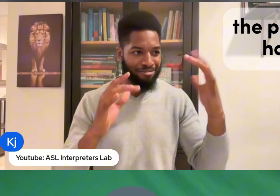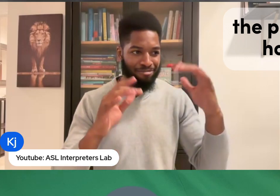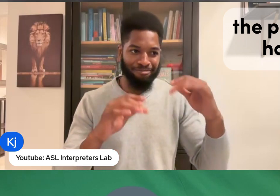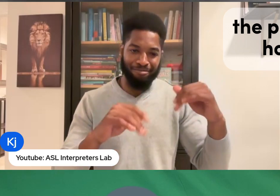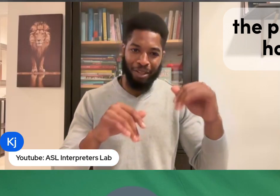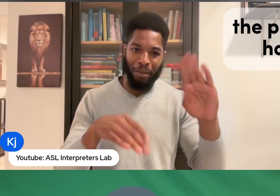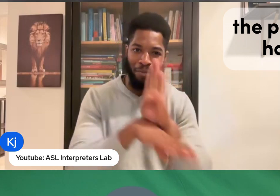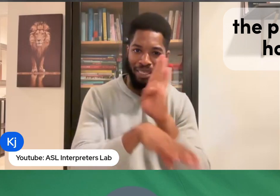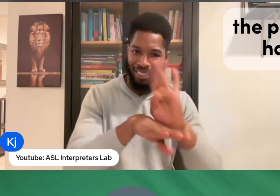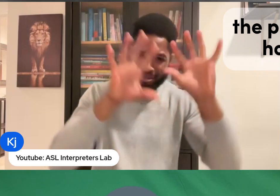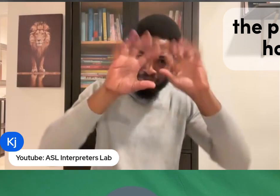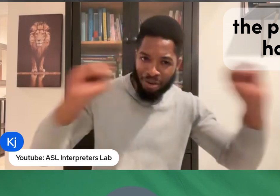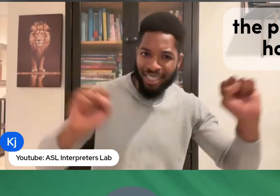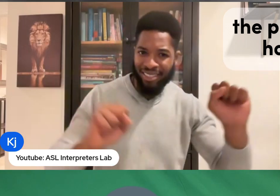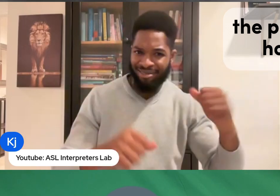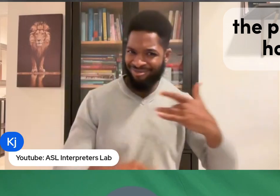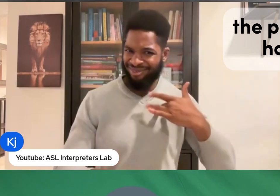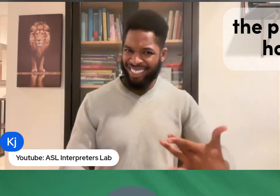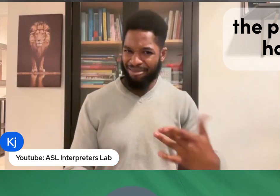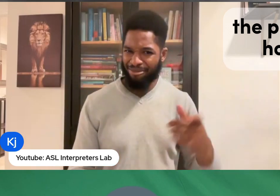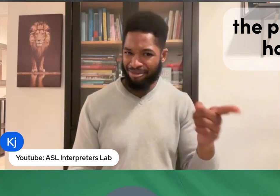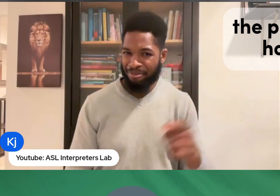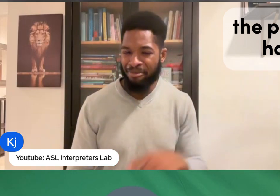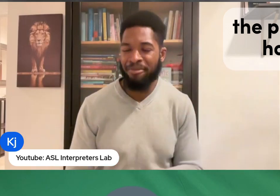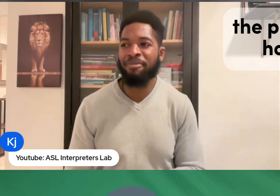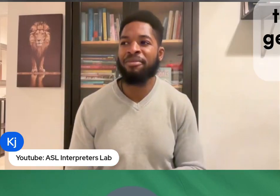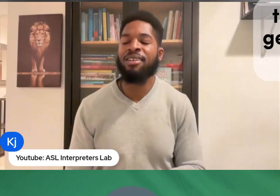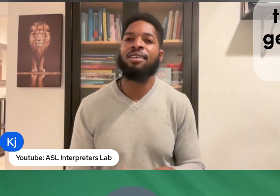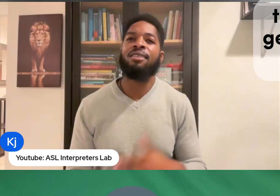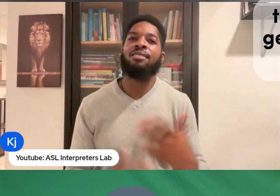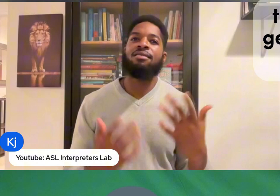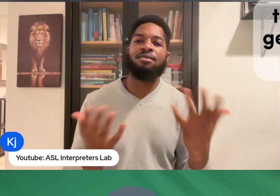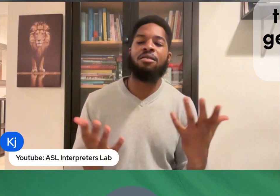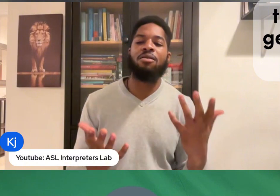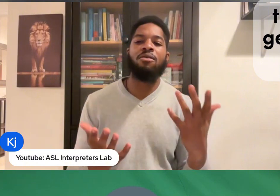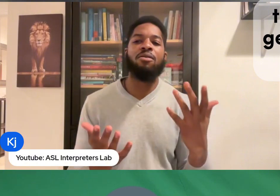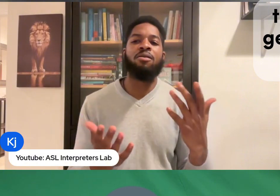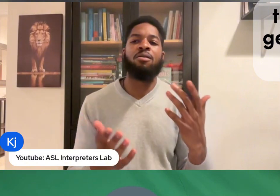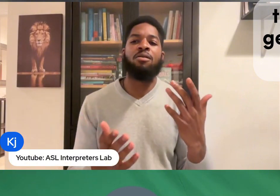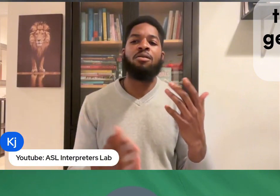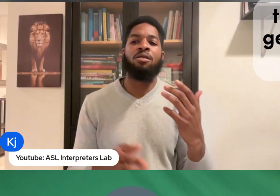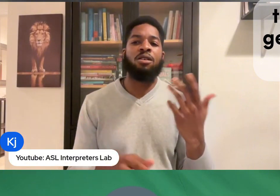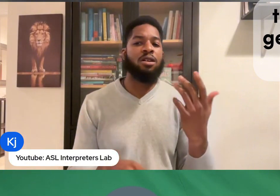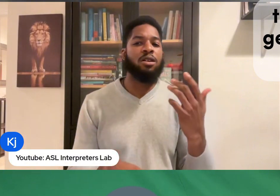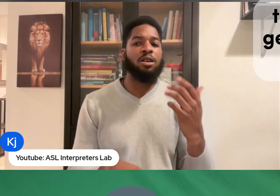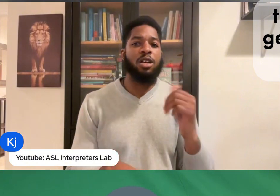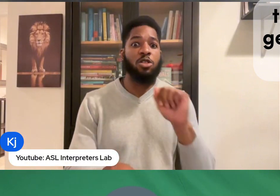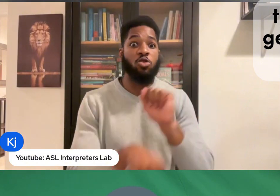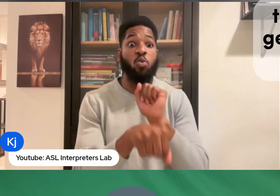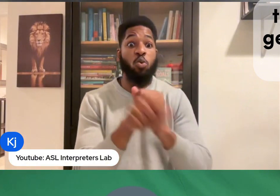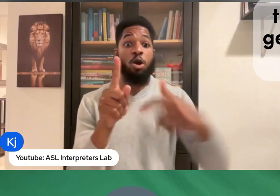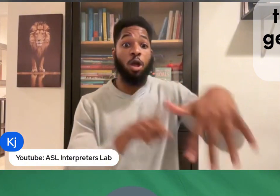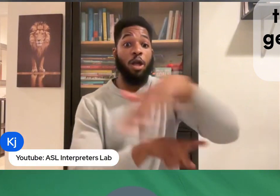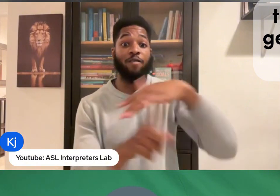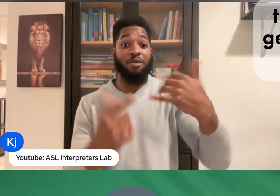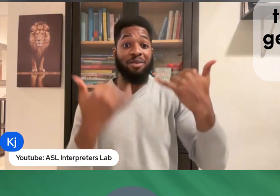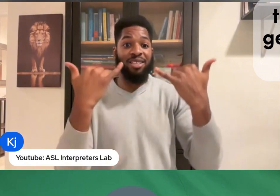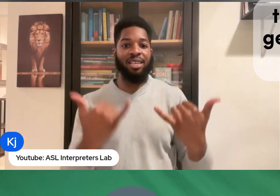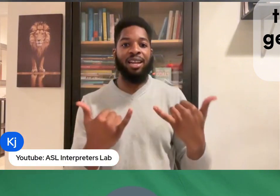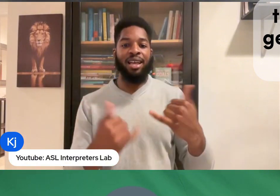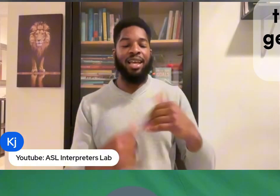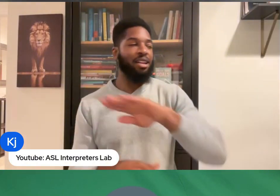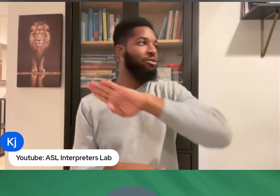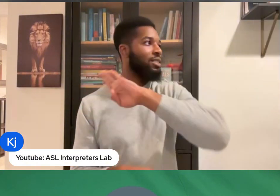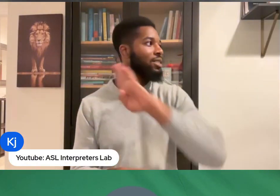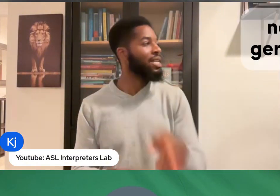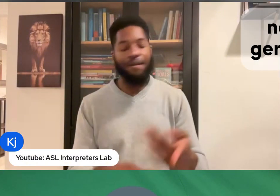to how in the workplace today, there's never been more generations in the same